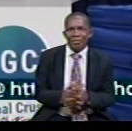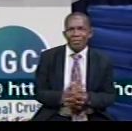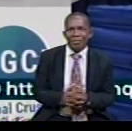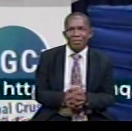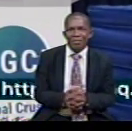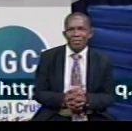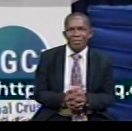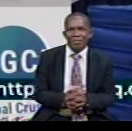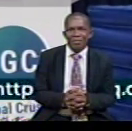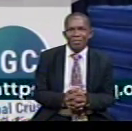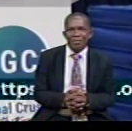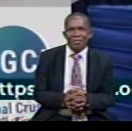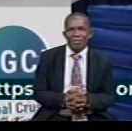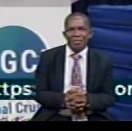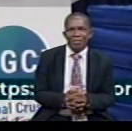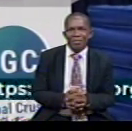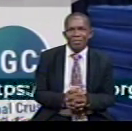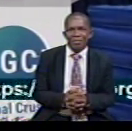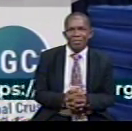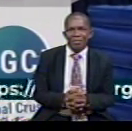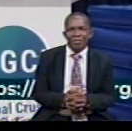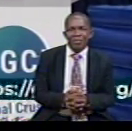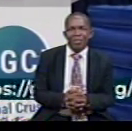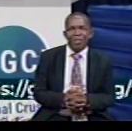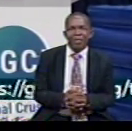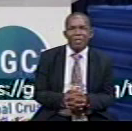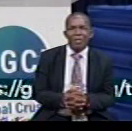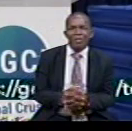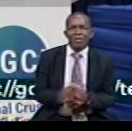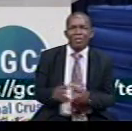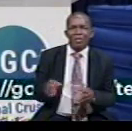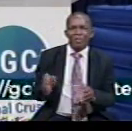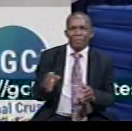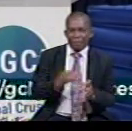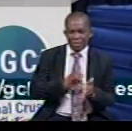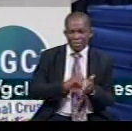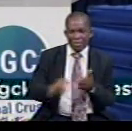While we wait for the next testifier, let's go to social media.